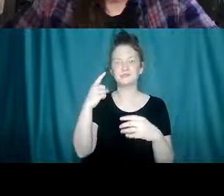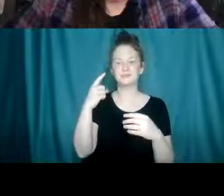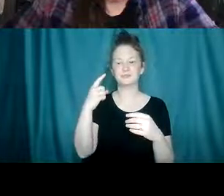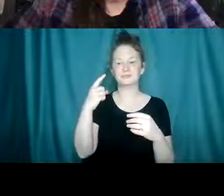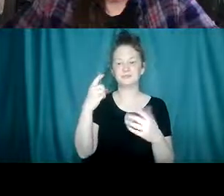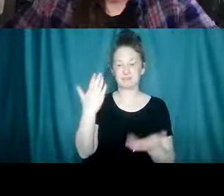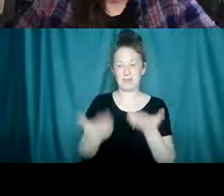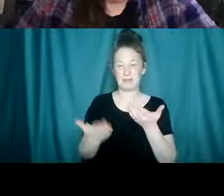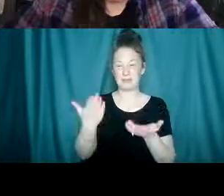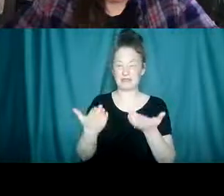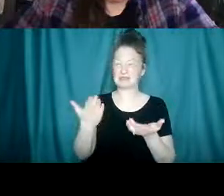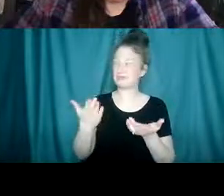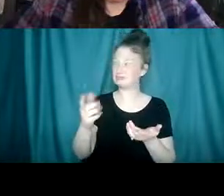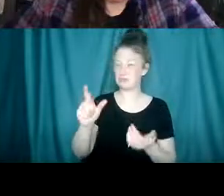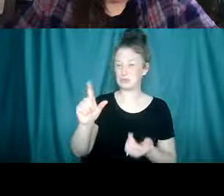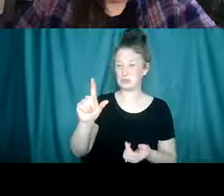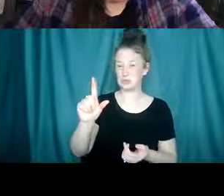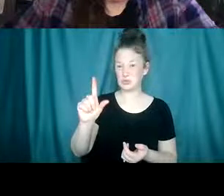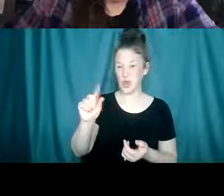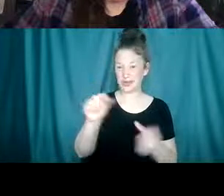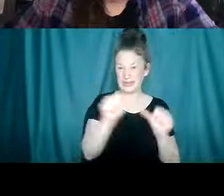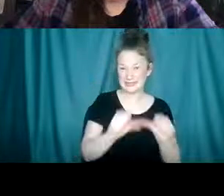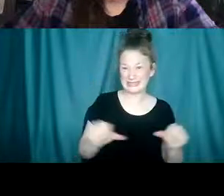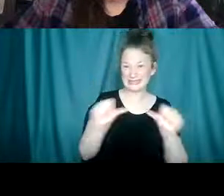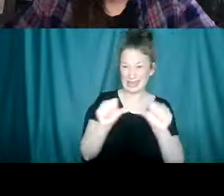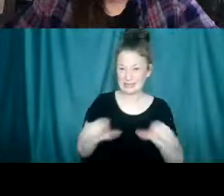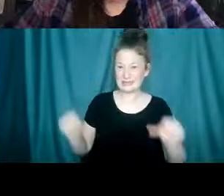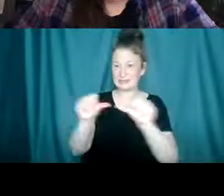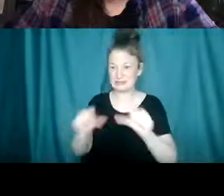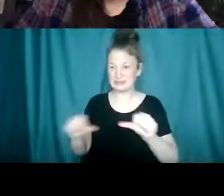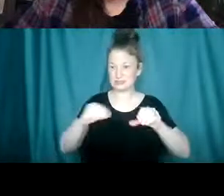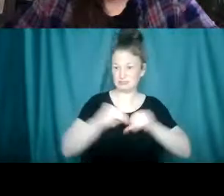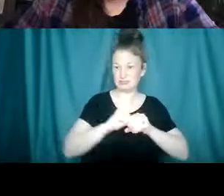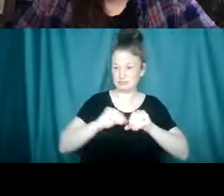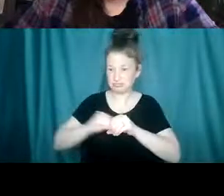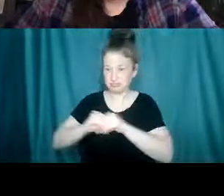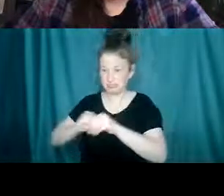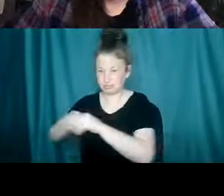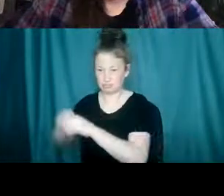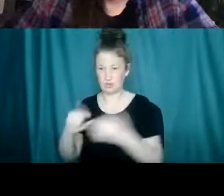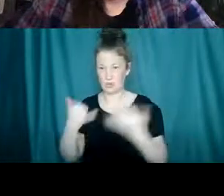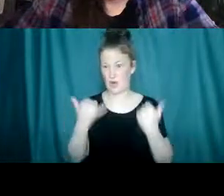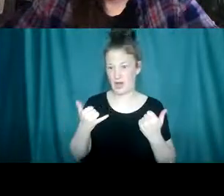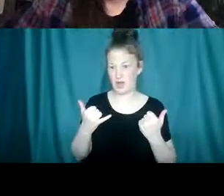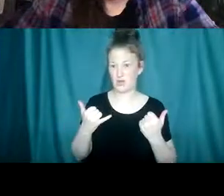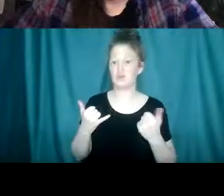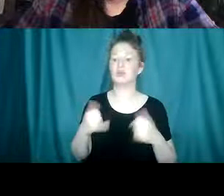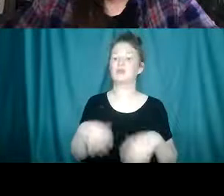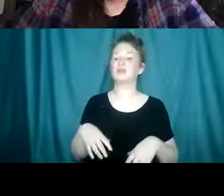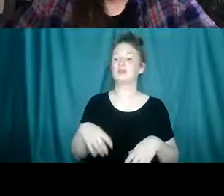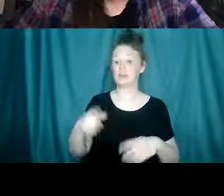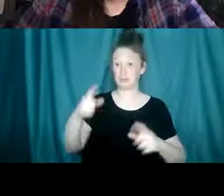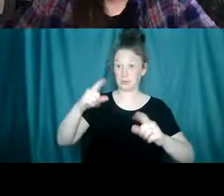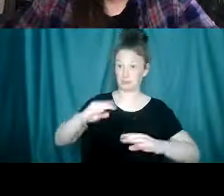maybe 20 injection sites that are currently running in the world. And to meet our